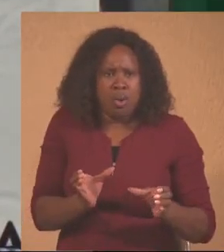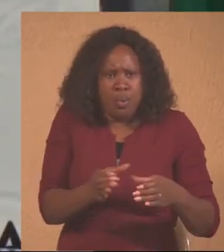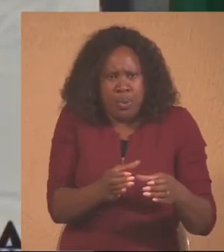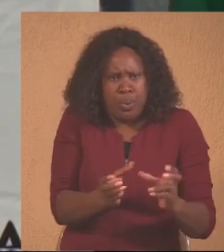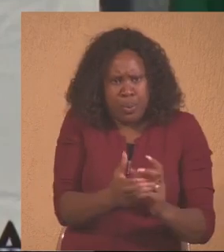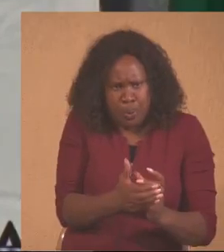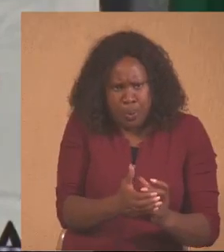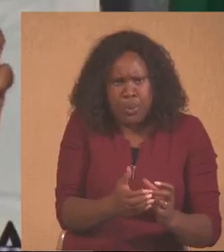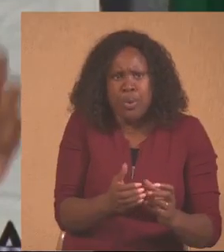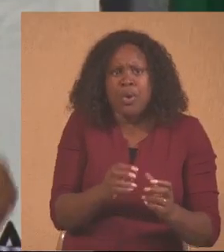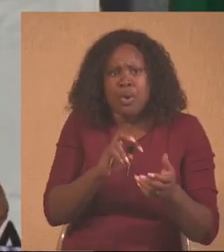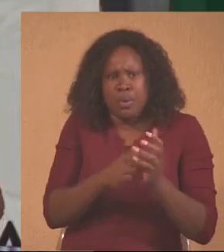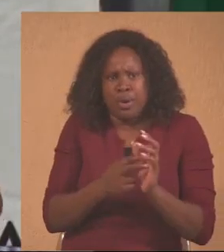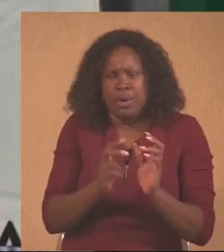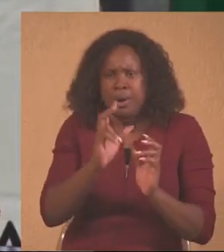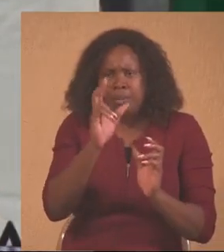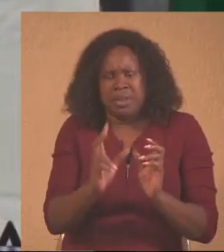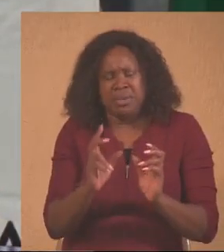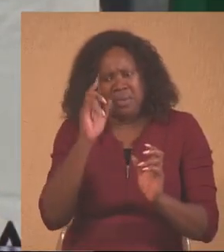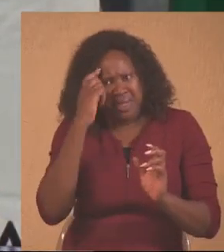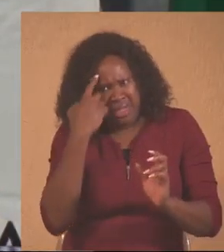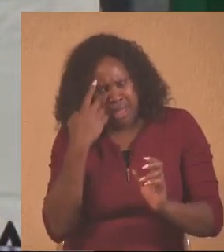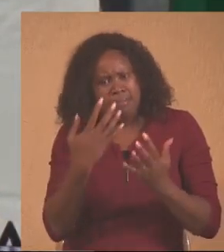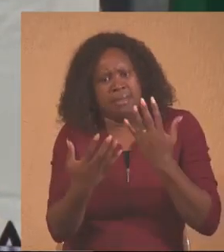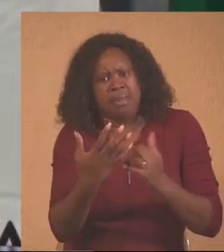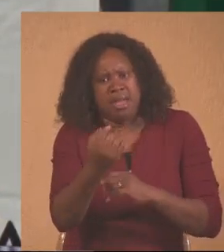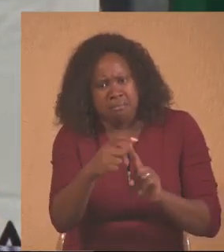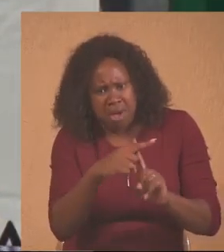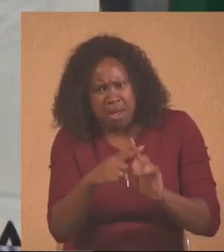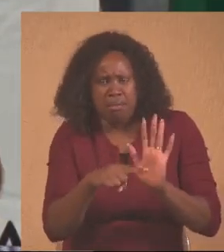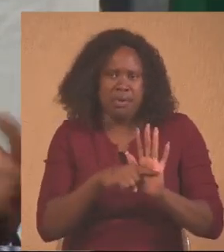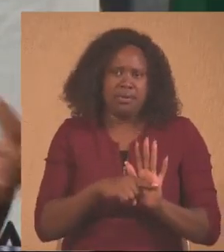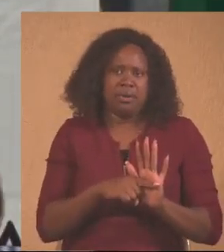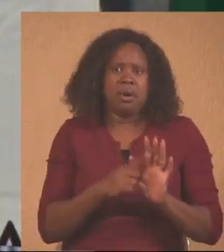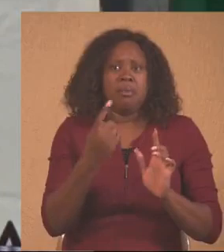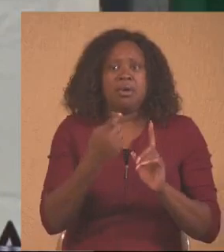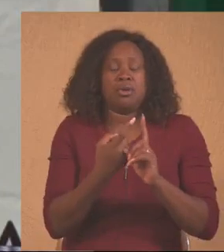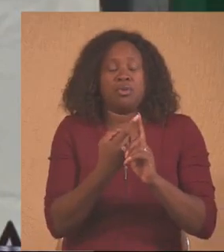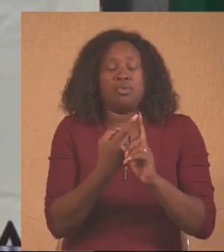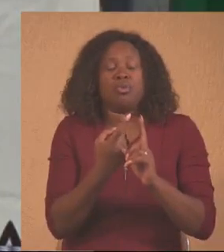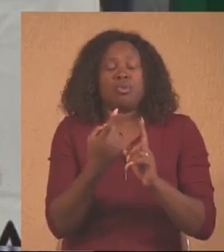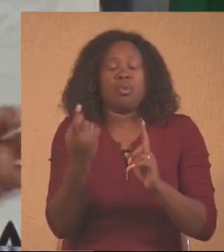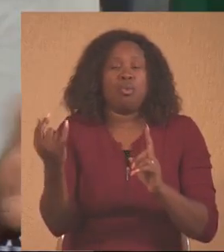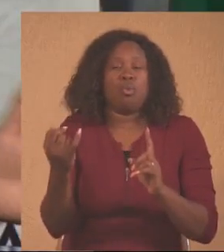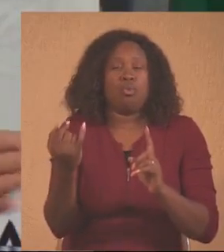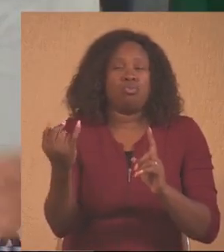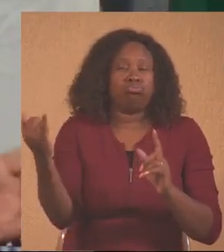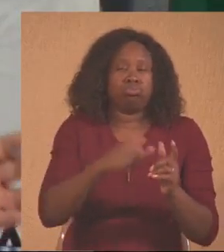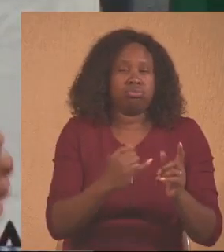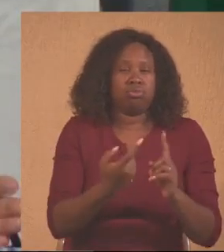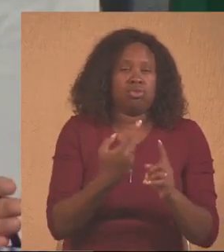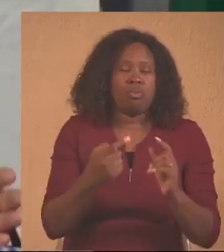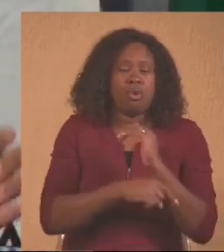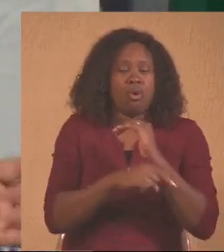a person who is suspected, is not positive, but you are coming from a high-risk area. So you need to